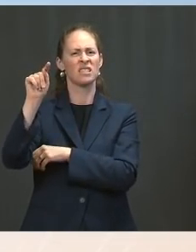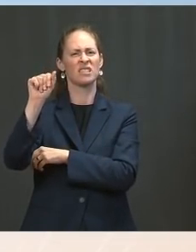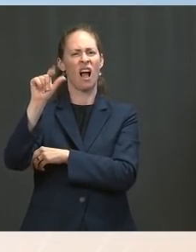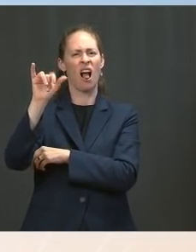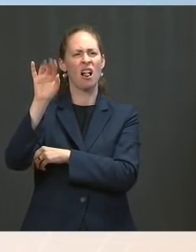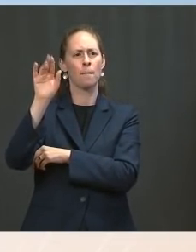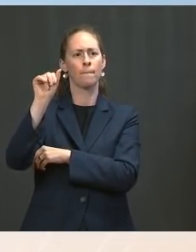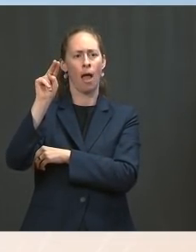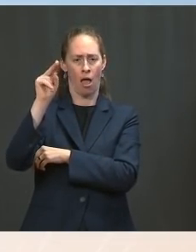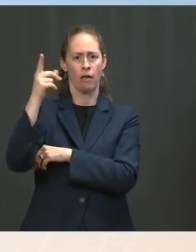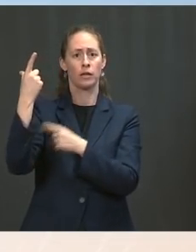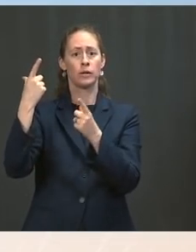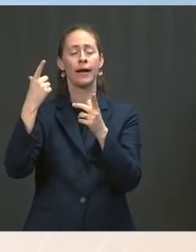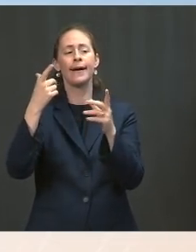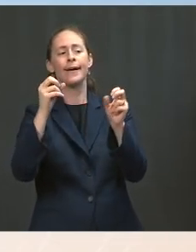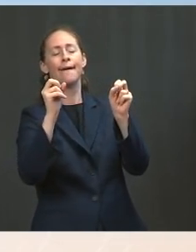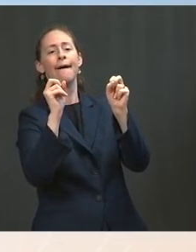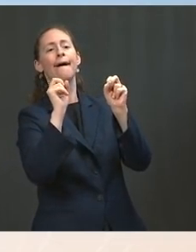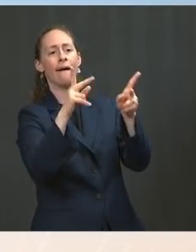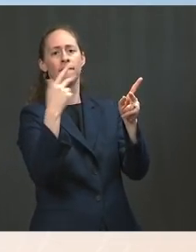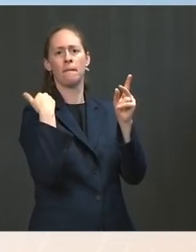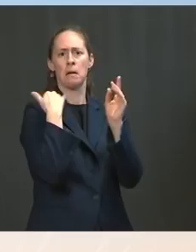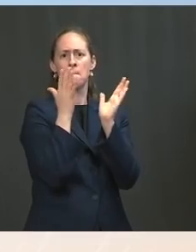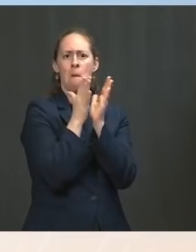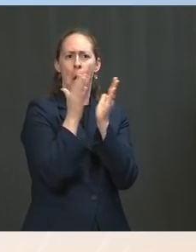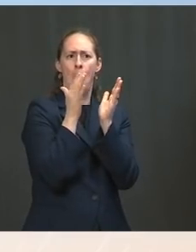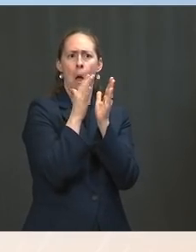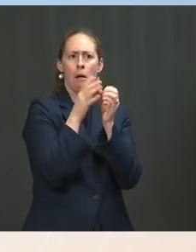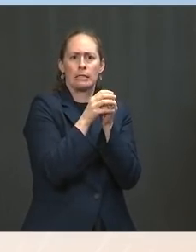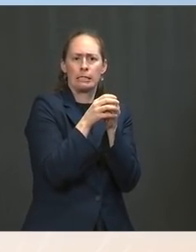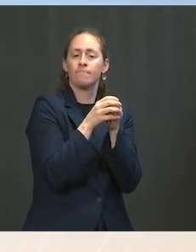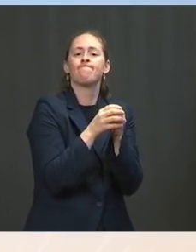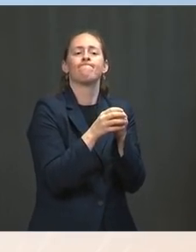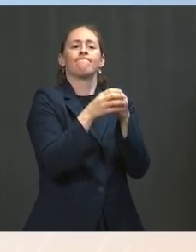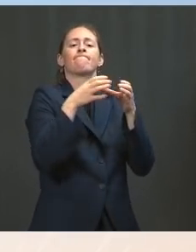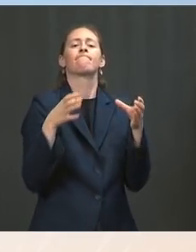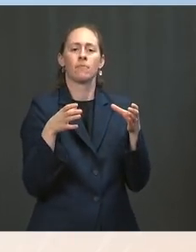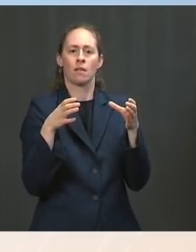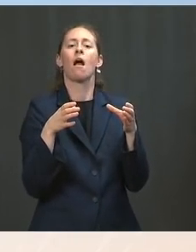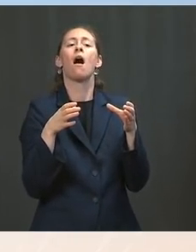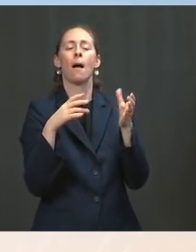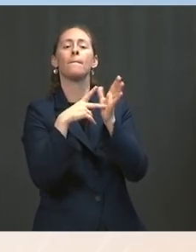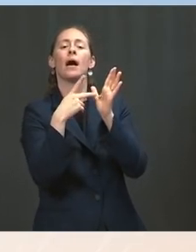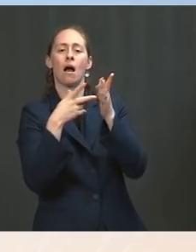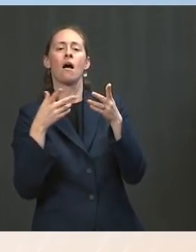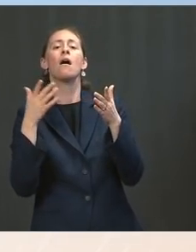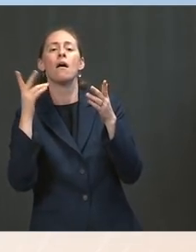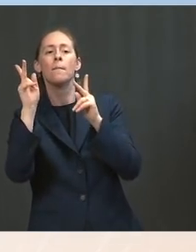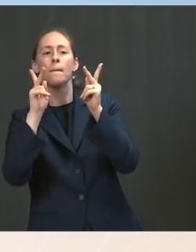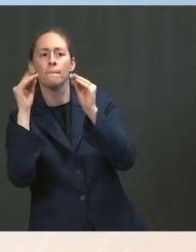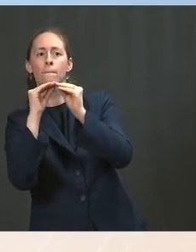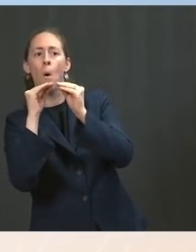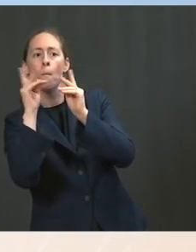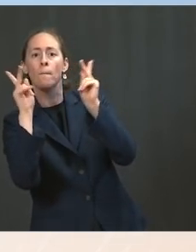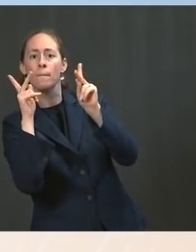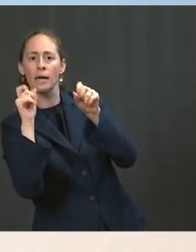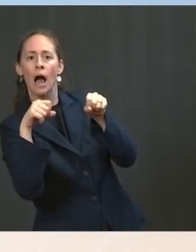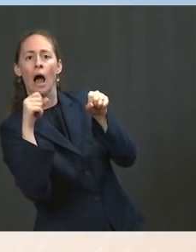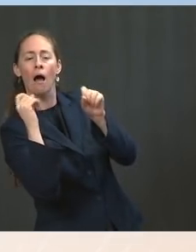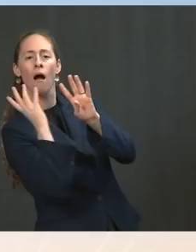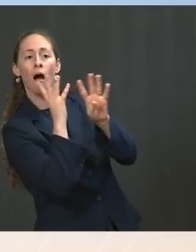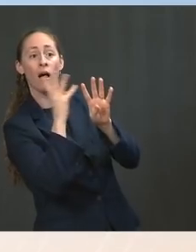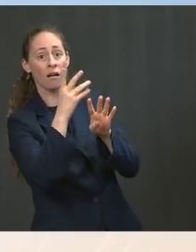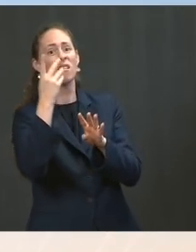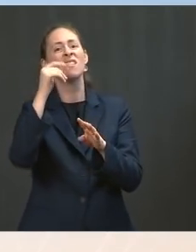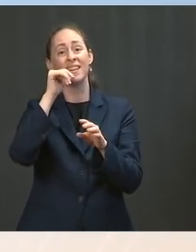country nationals through, to allow SIV holders through. That is what is happening now, not right at the gate, but rather a